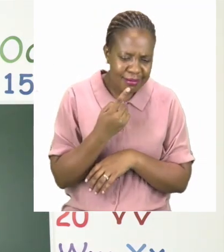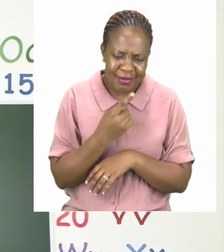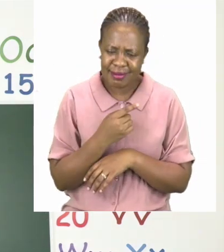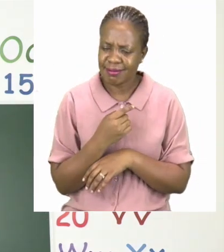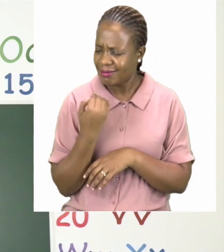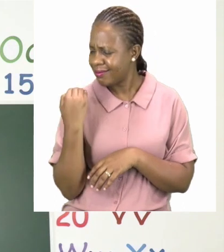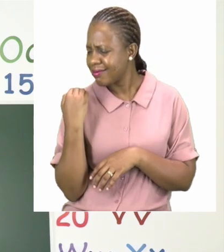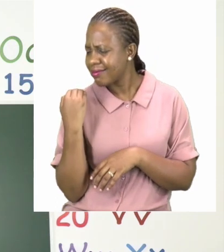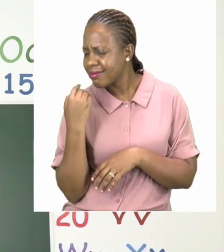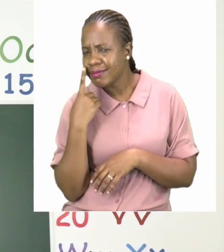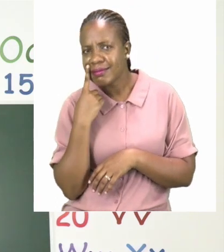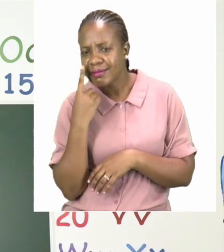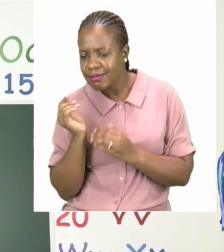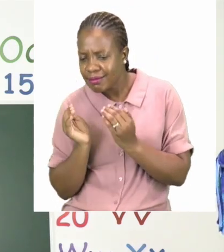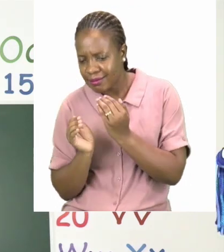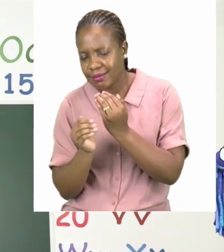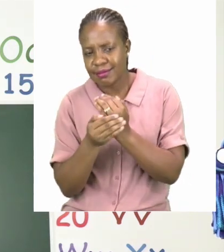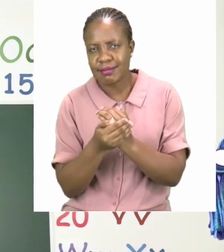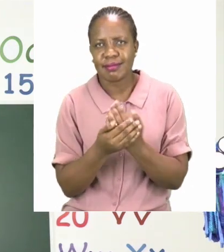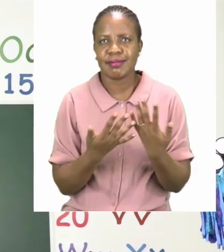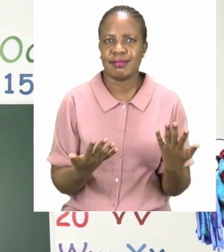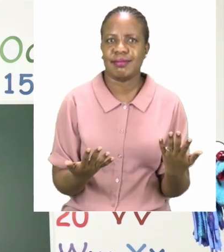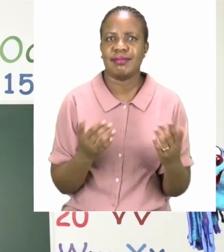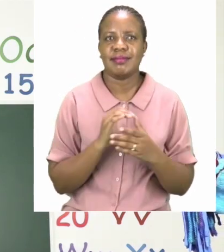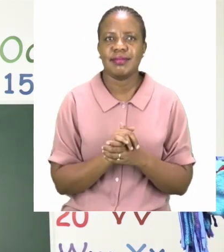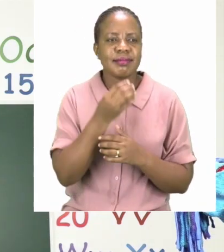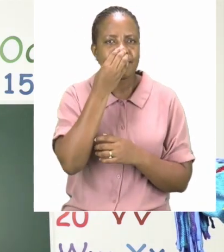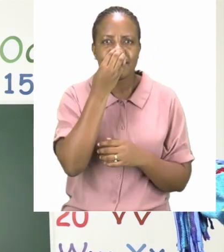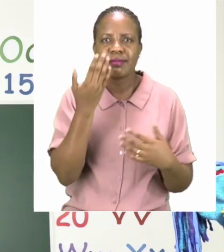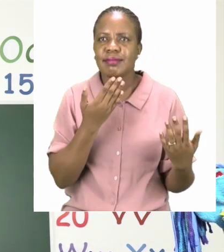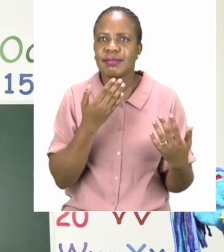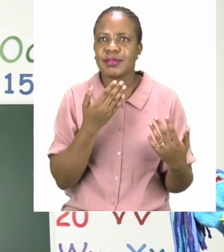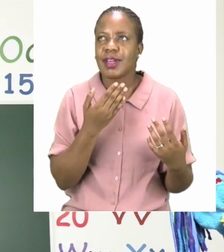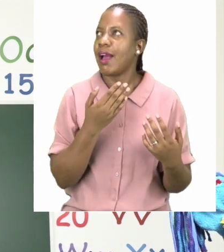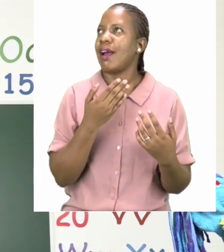ago hiding. Zacky? Zacky? Oh!